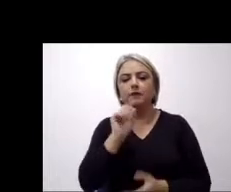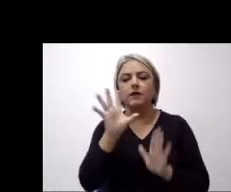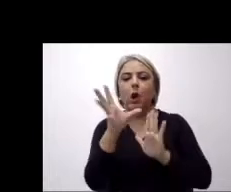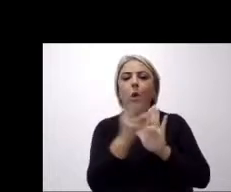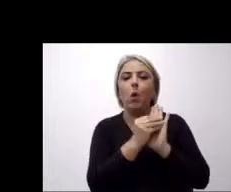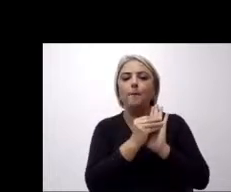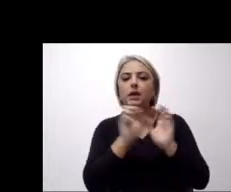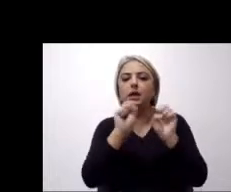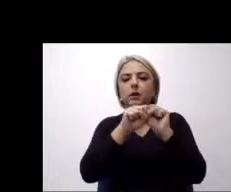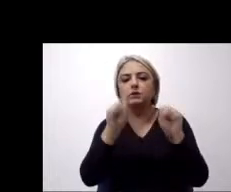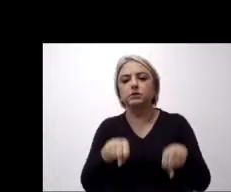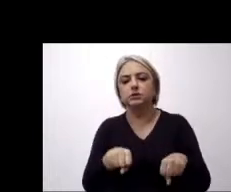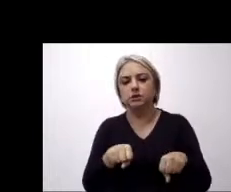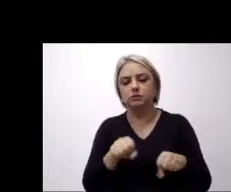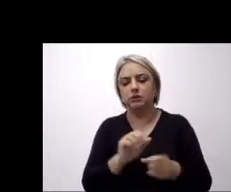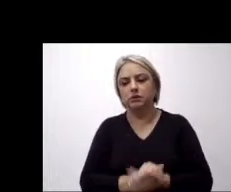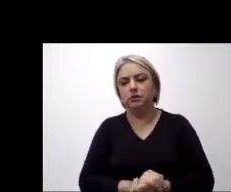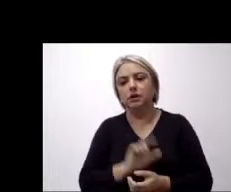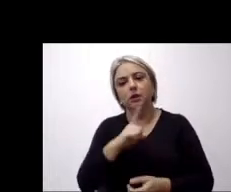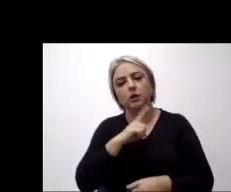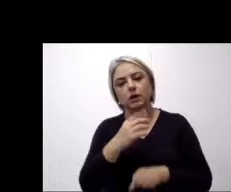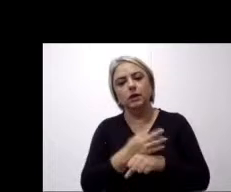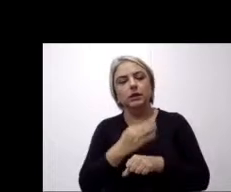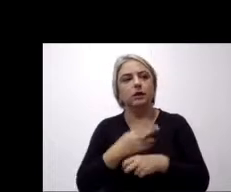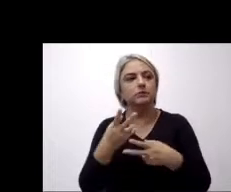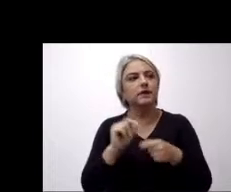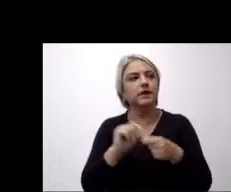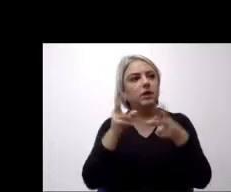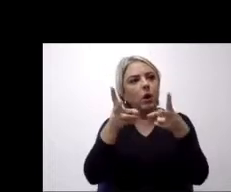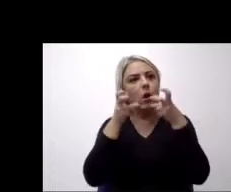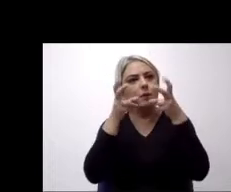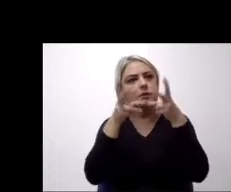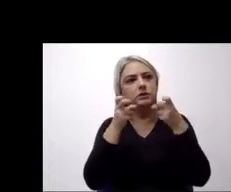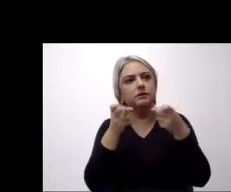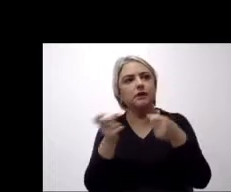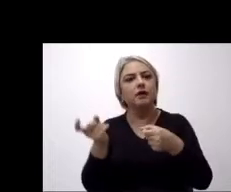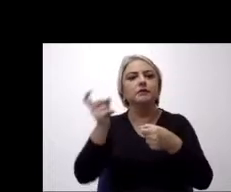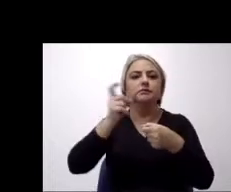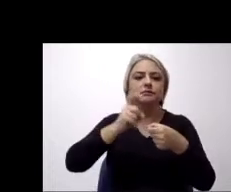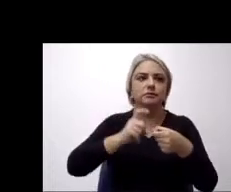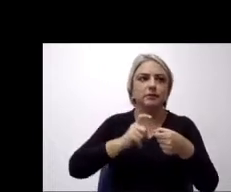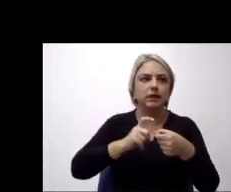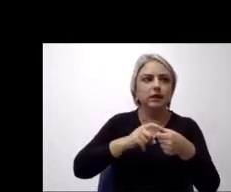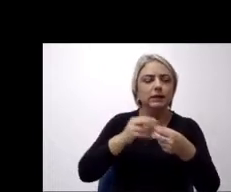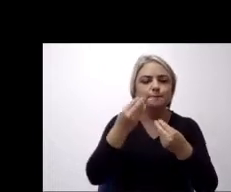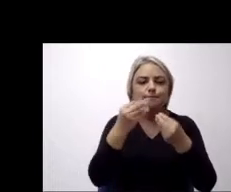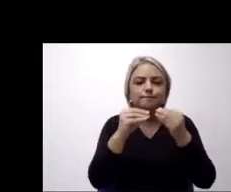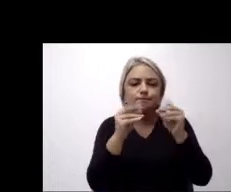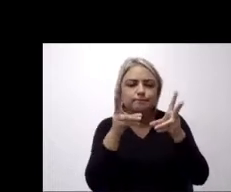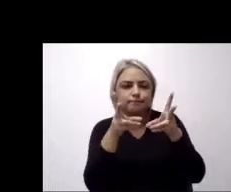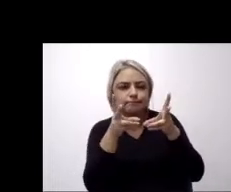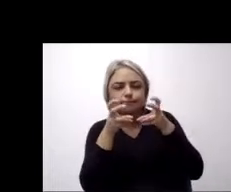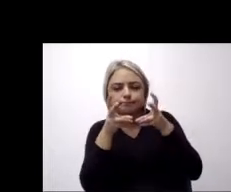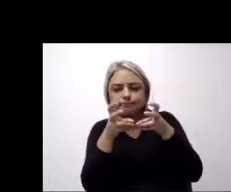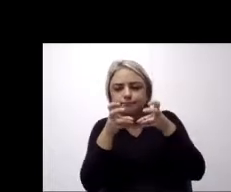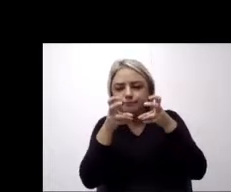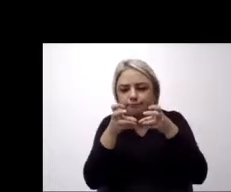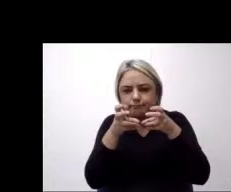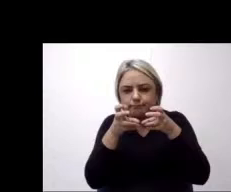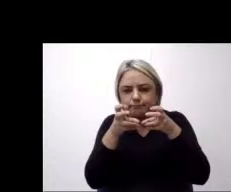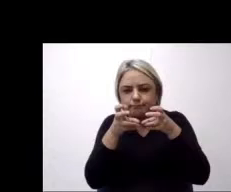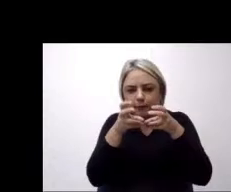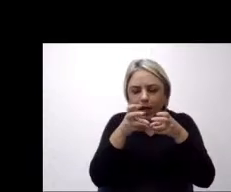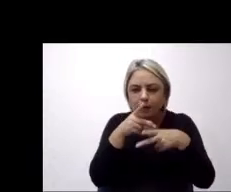happened, to come back also in the more empirical observation and micro observation, who have built